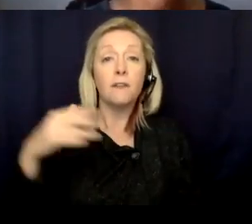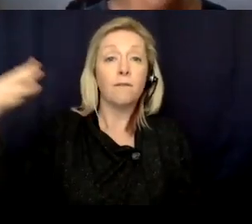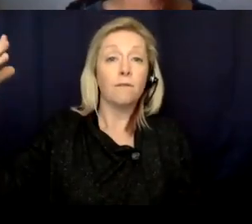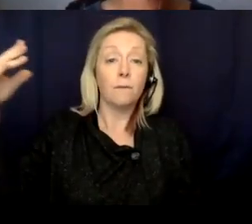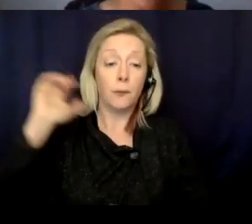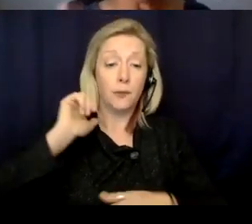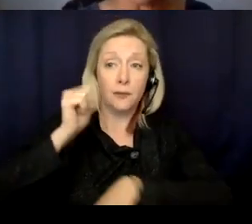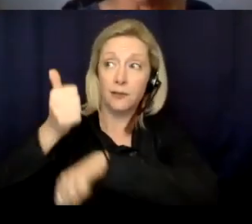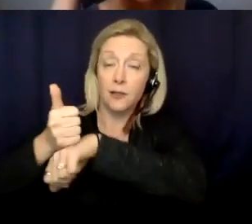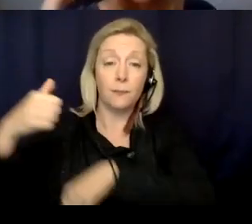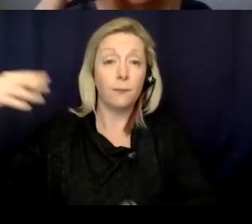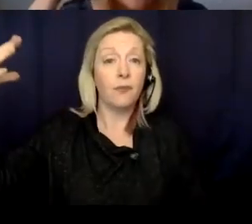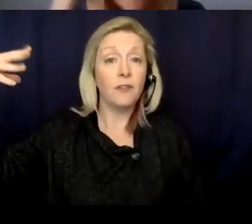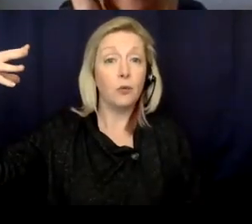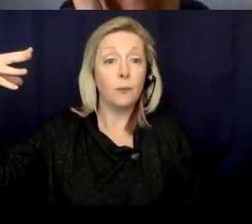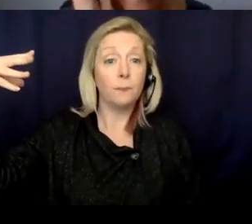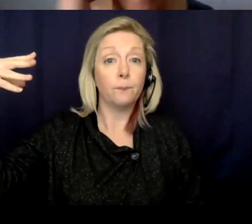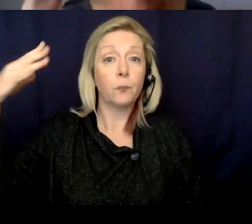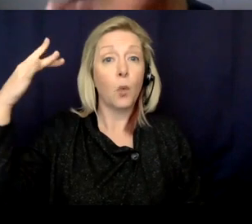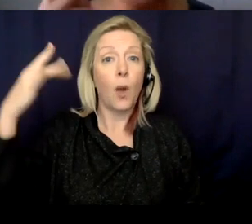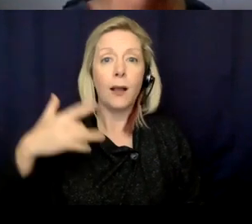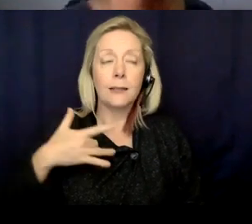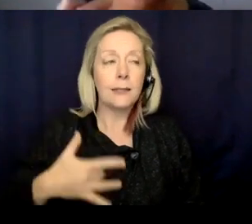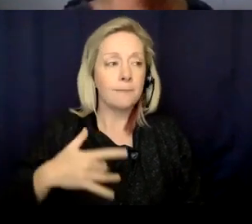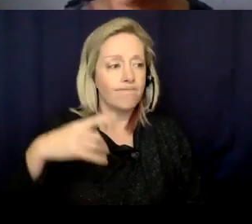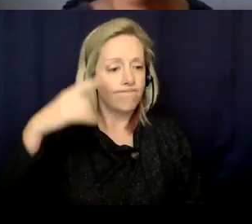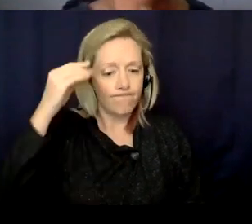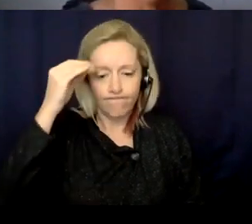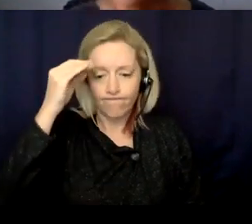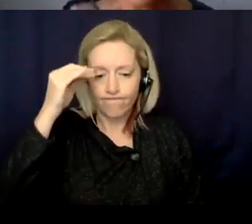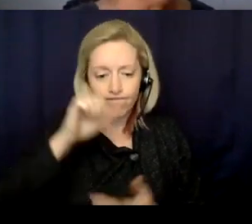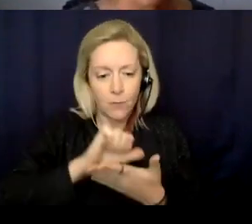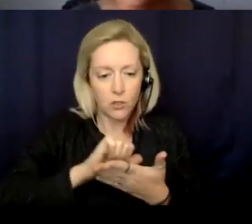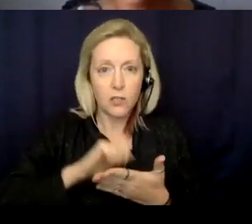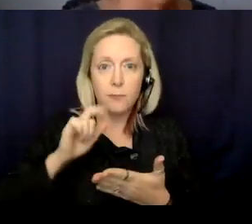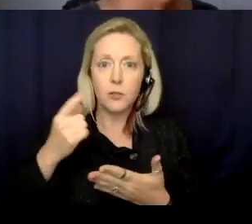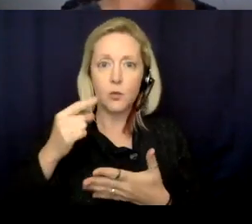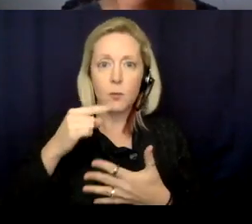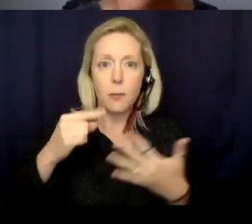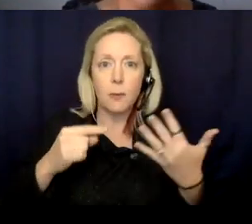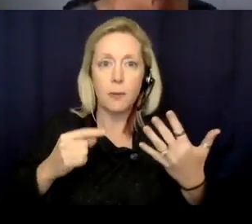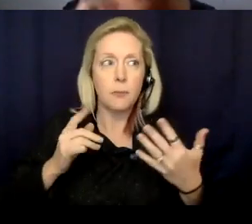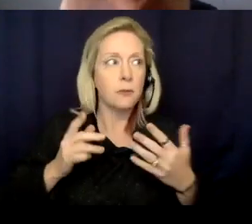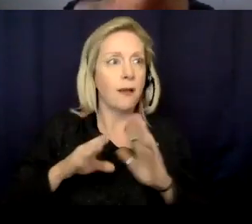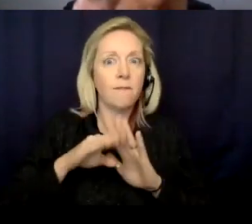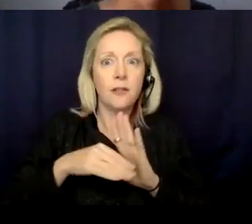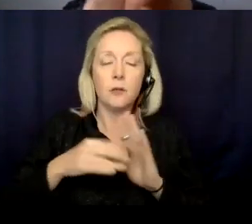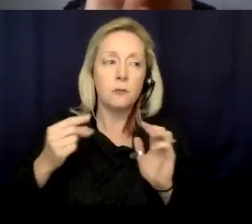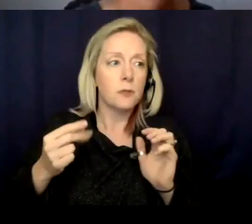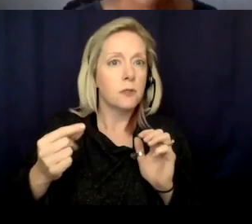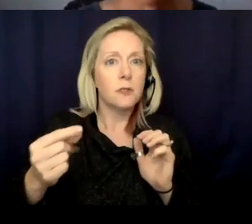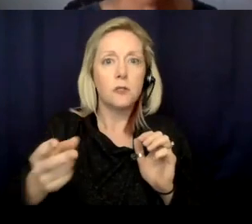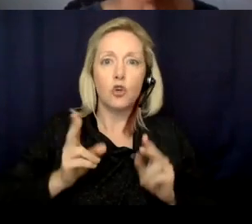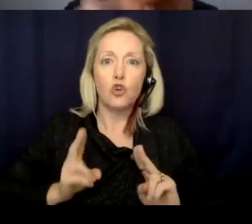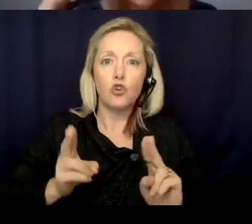ourselves because what we do, we have our agenda and we've got 5, 6, 7 things we want to get done in 30 minutes. Oh man, we've got